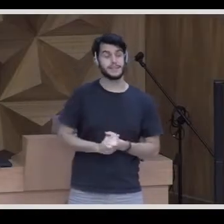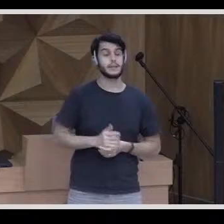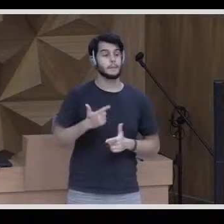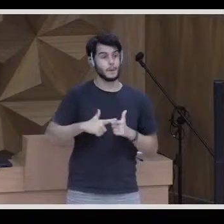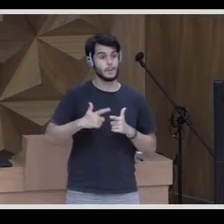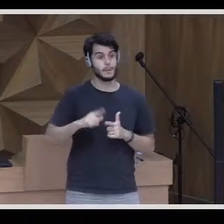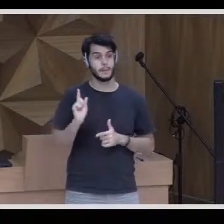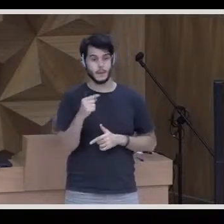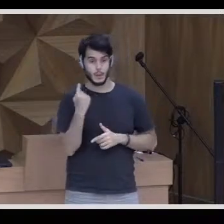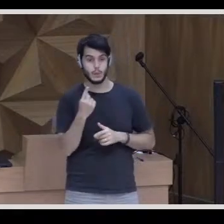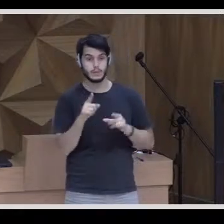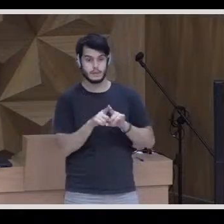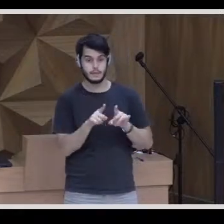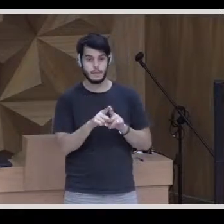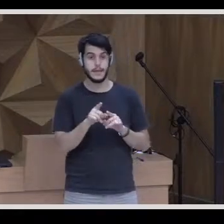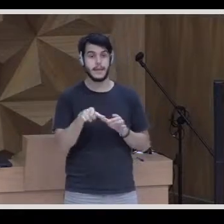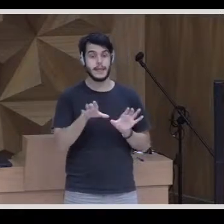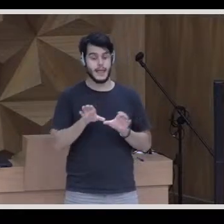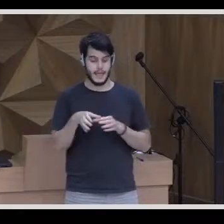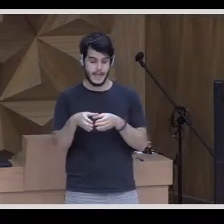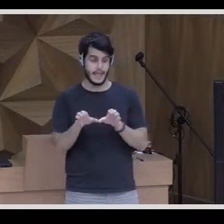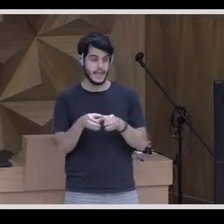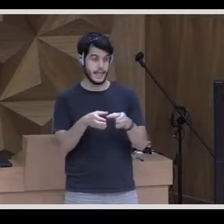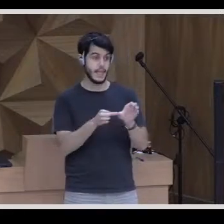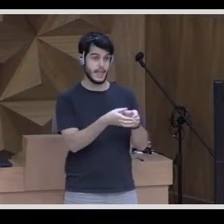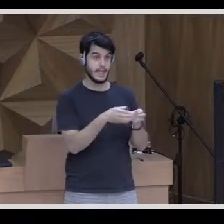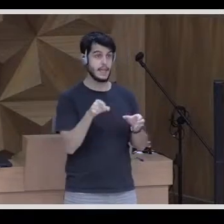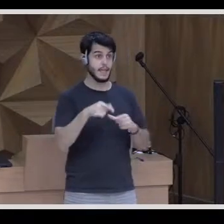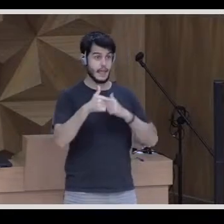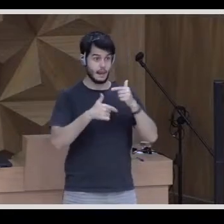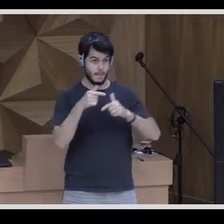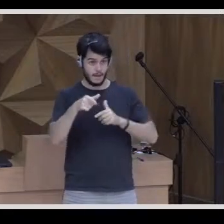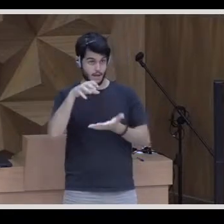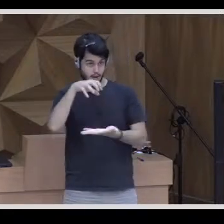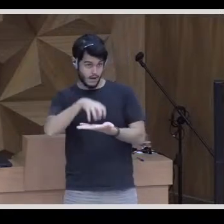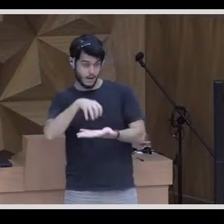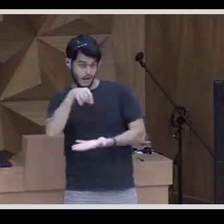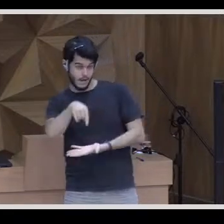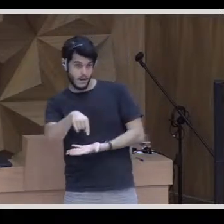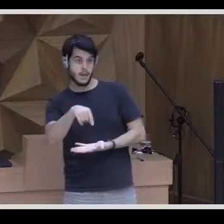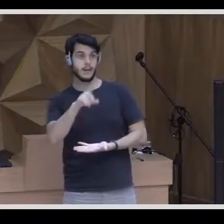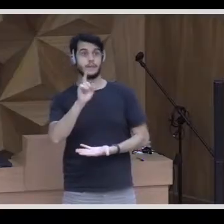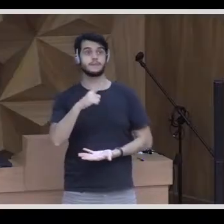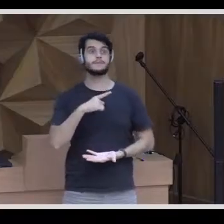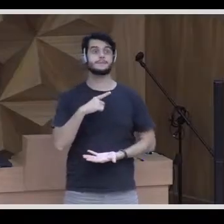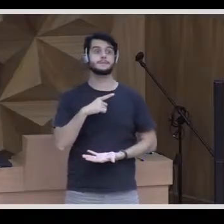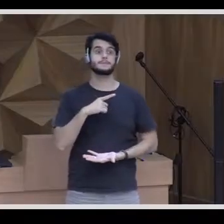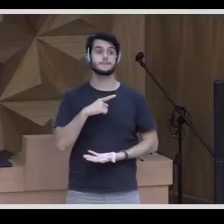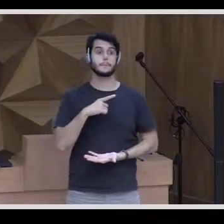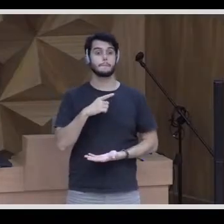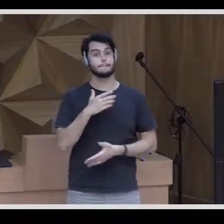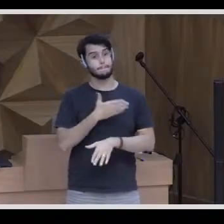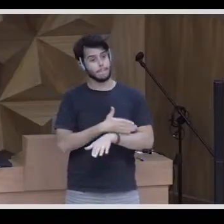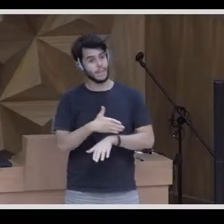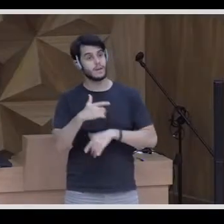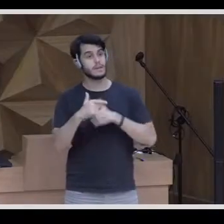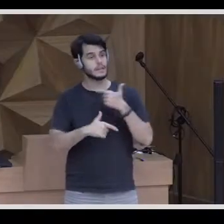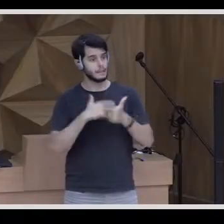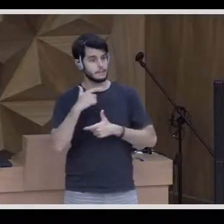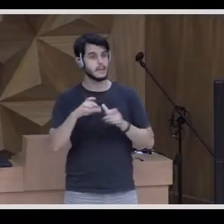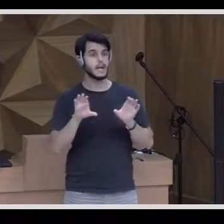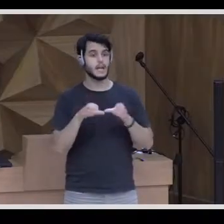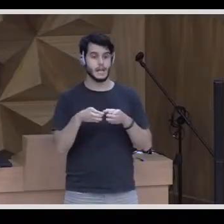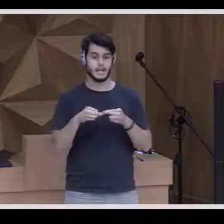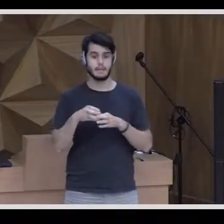forestry teams we were working with were Maori forestry teams. So within the research that